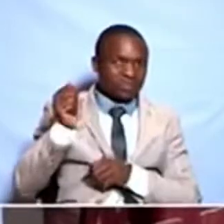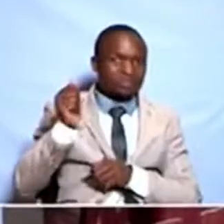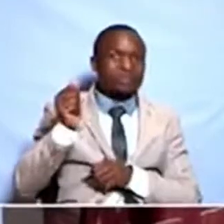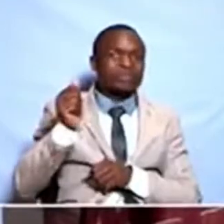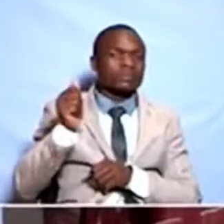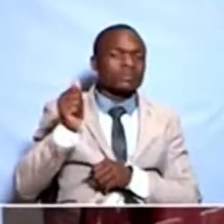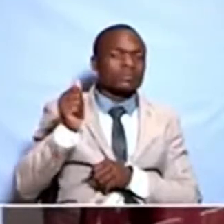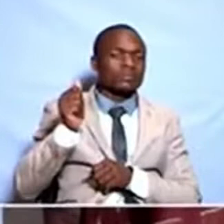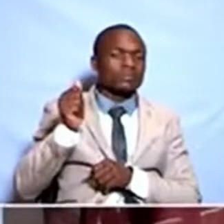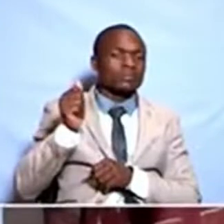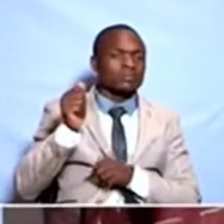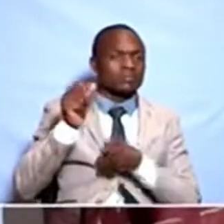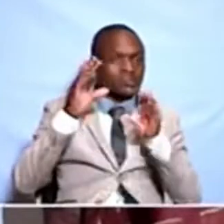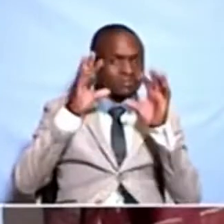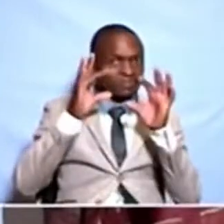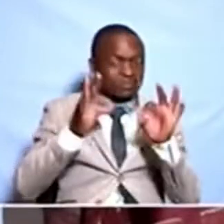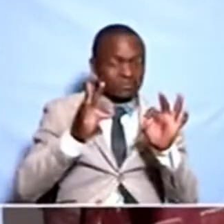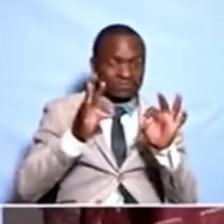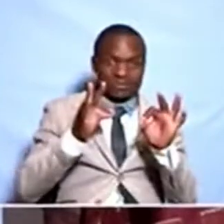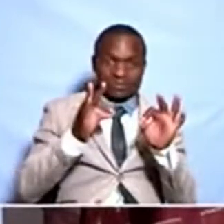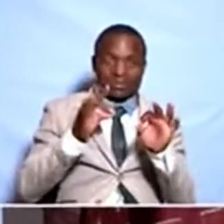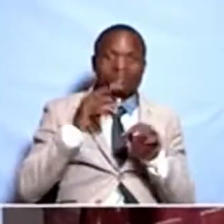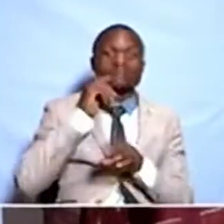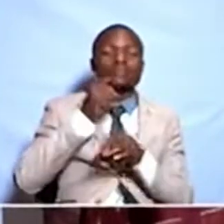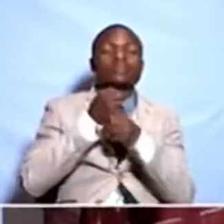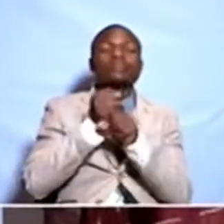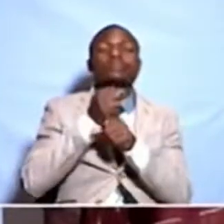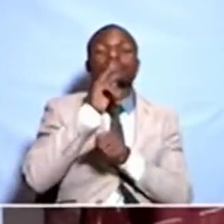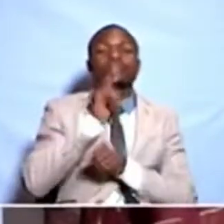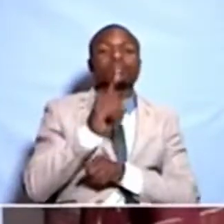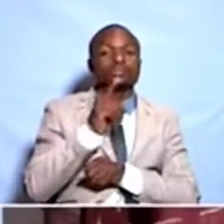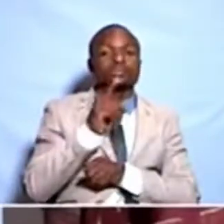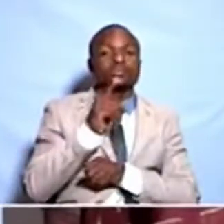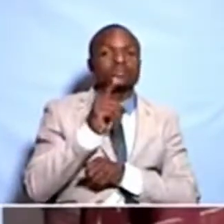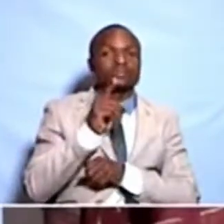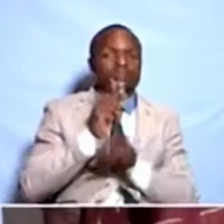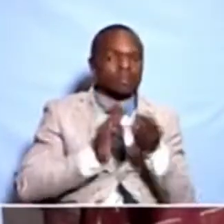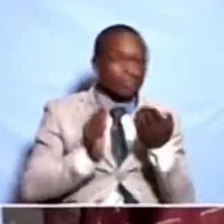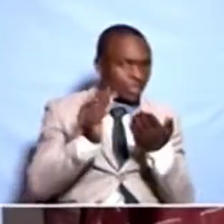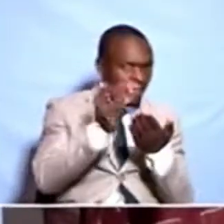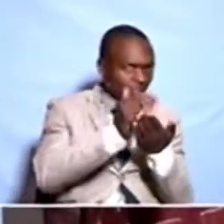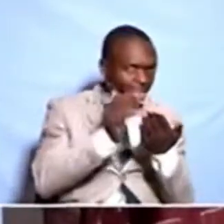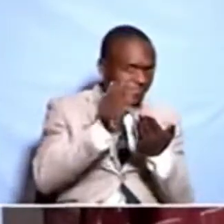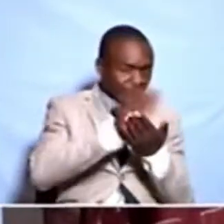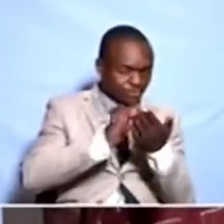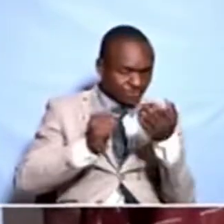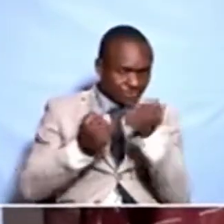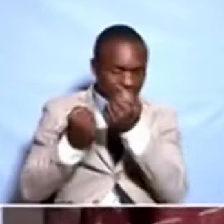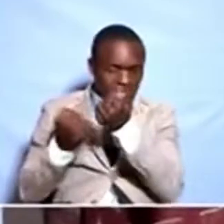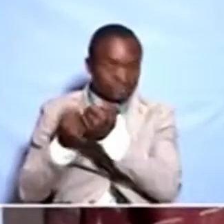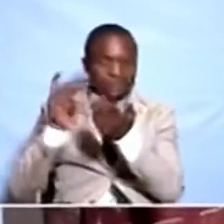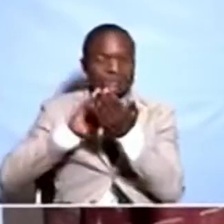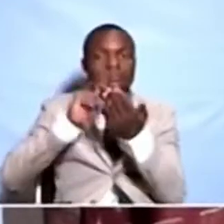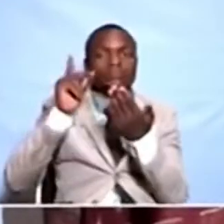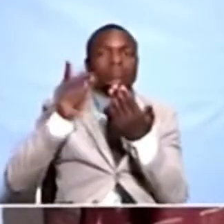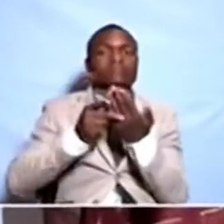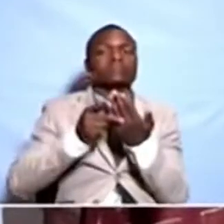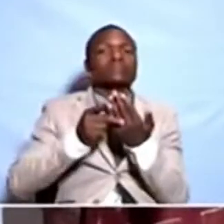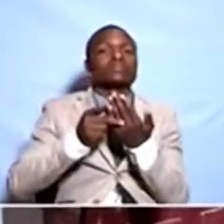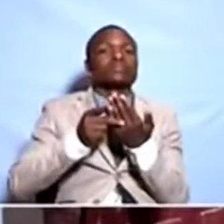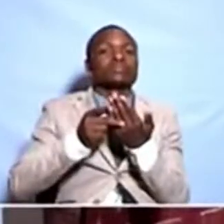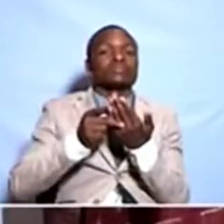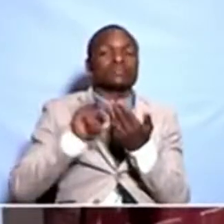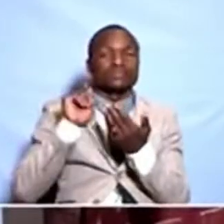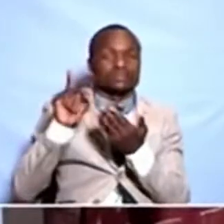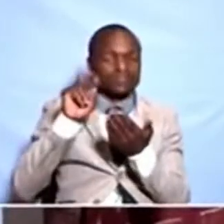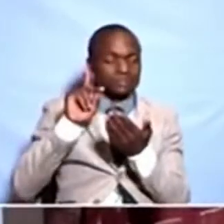it is. So he should make sure that he collects all the supporting document to that engine. For that